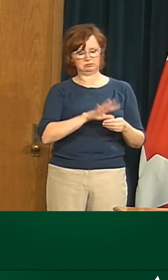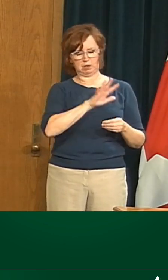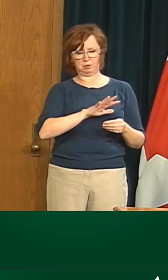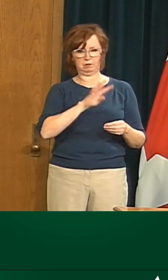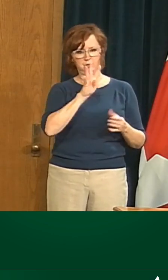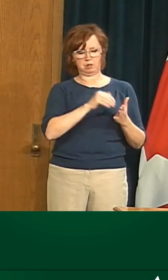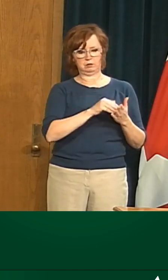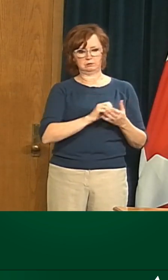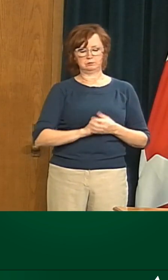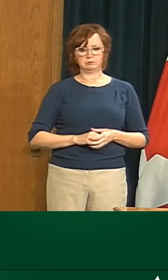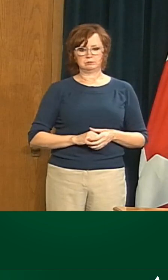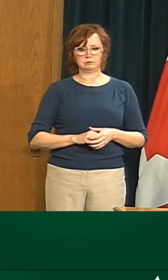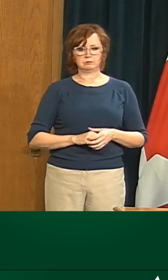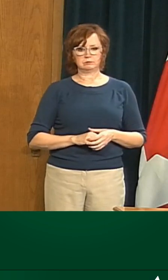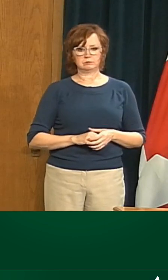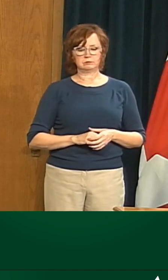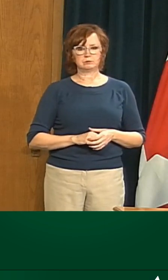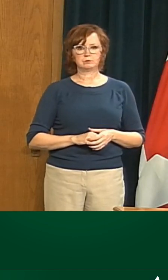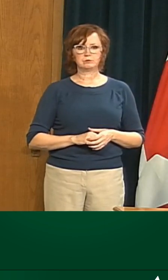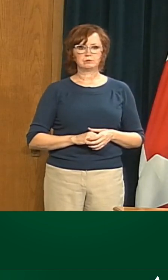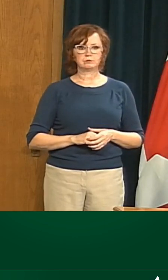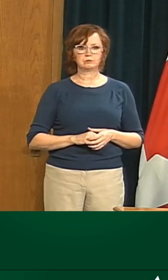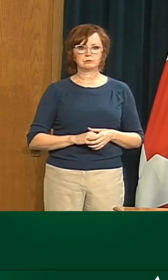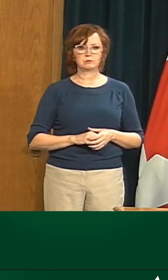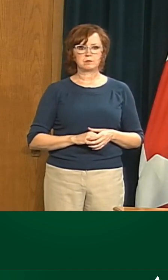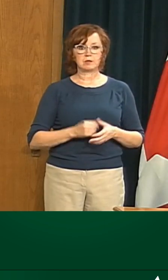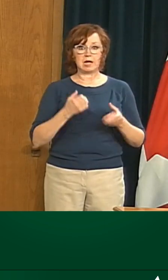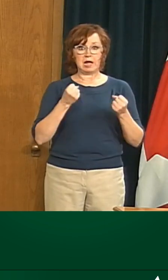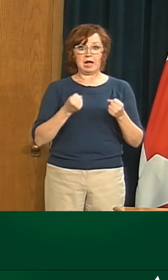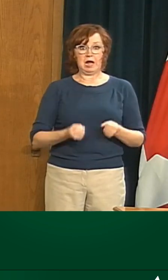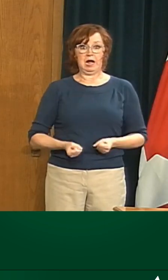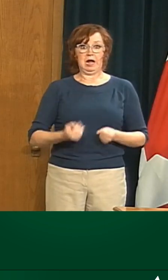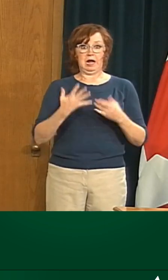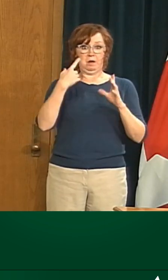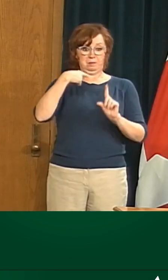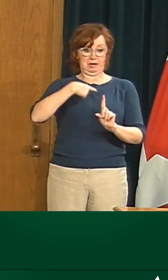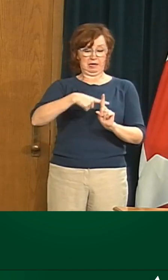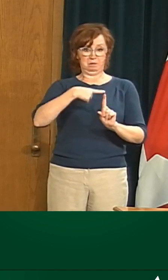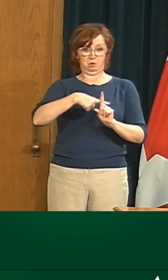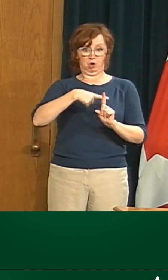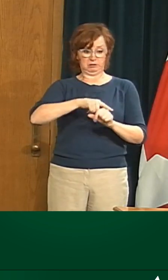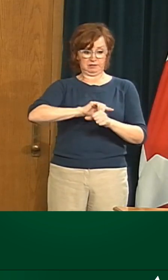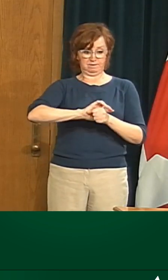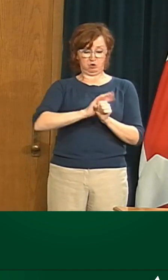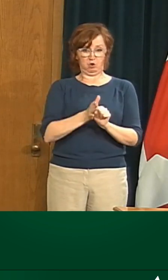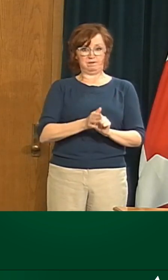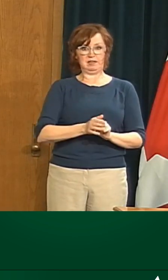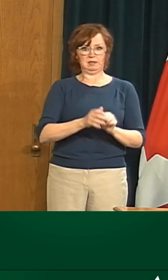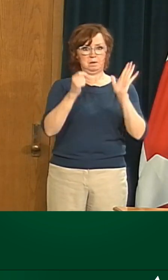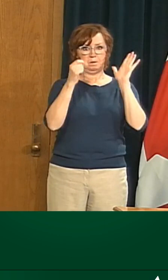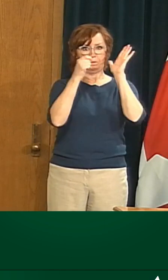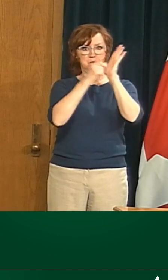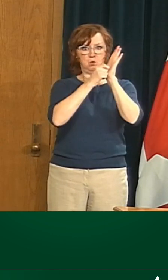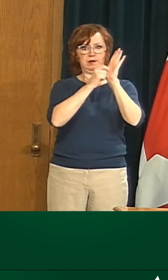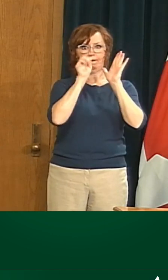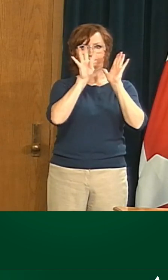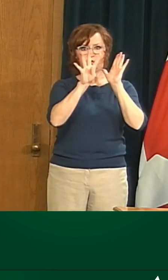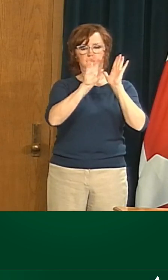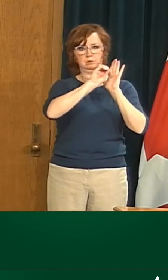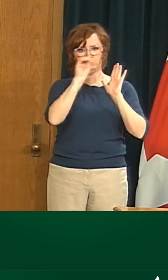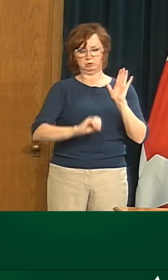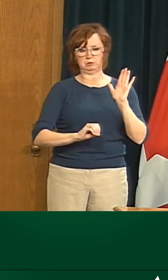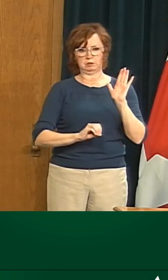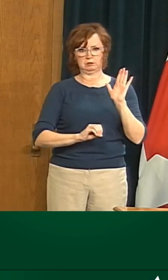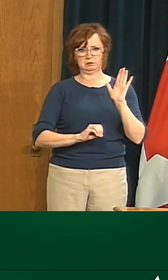even there, our test positive rate was 0.4%, which again is very important, because what it means is that even though we had a